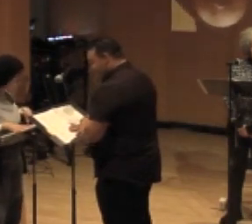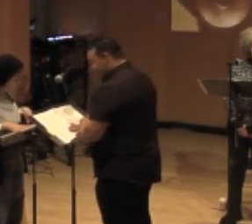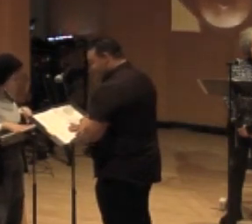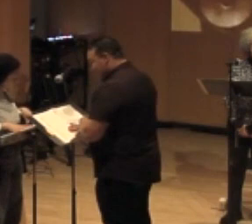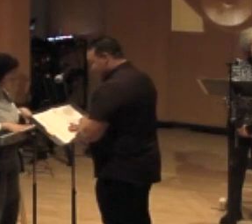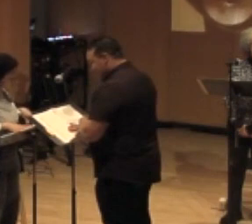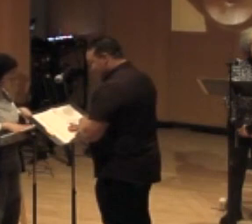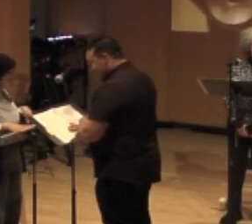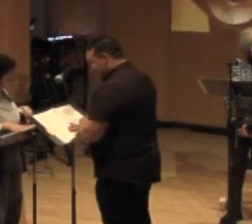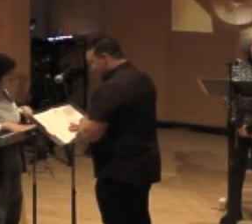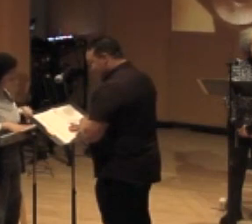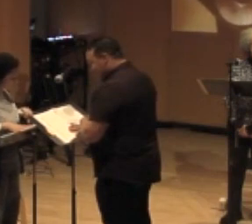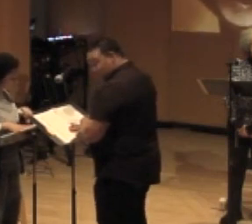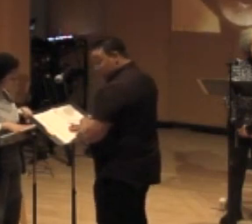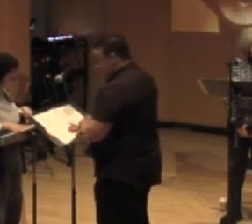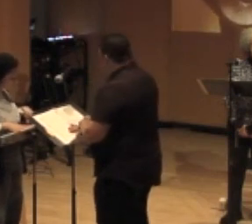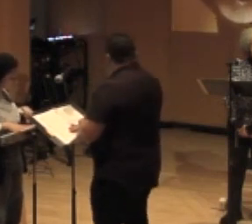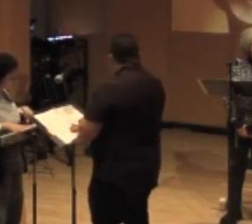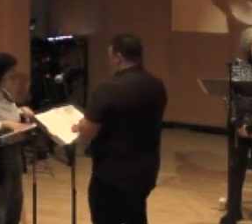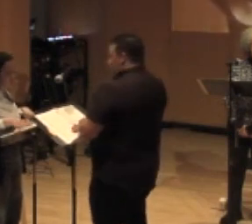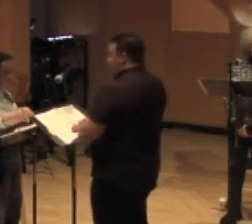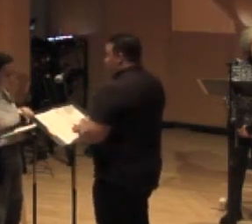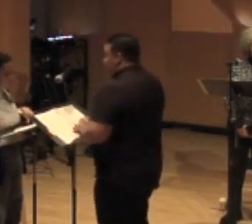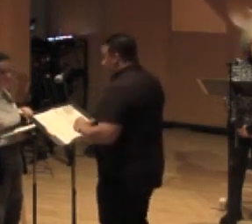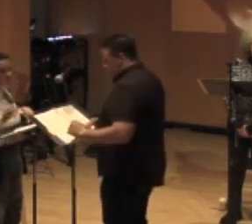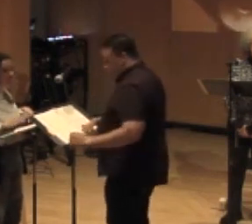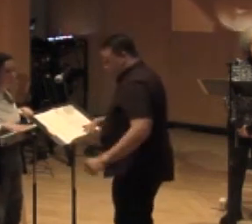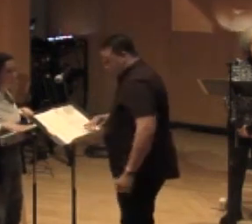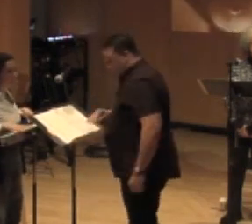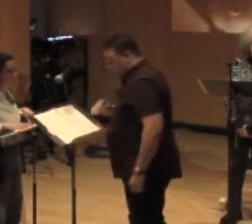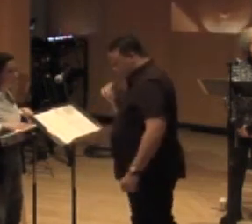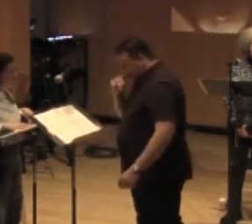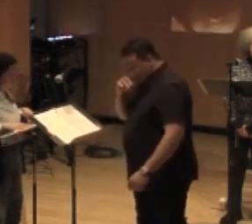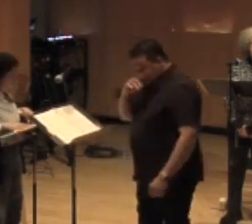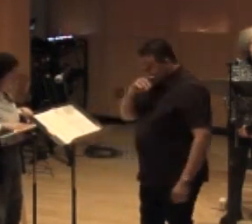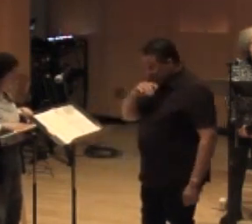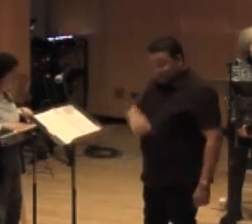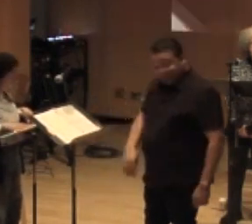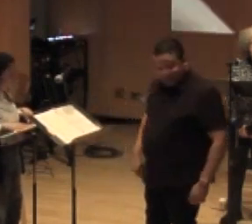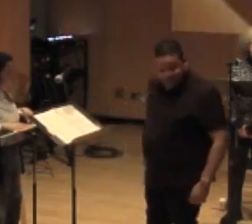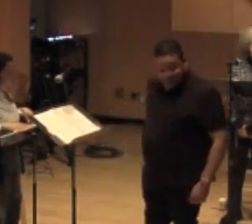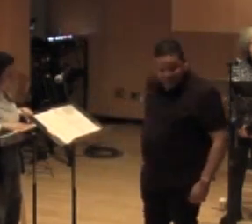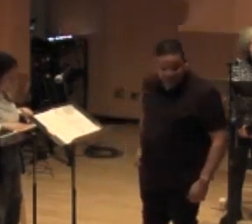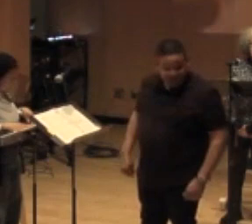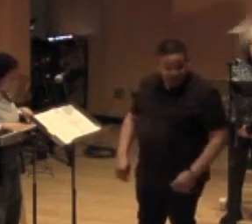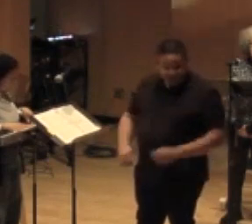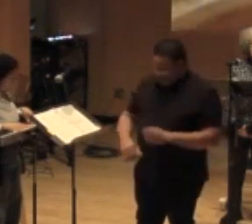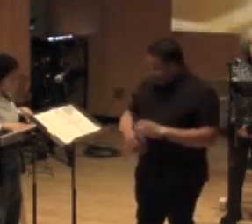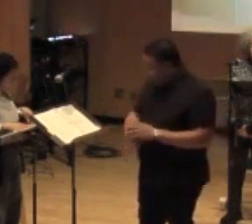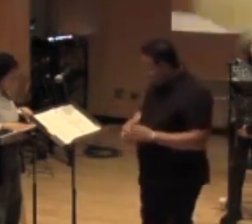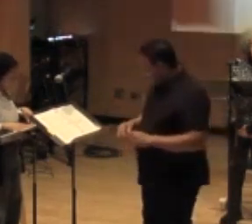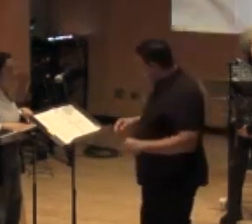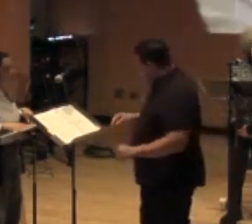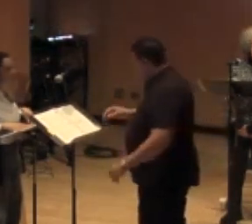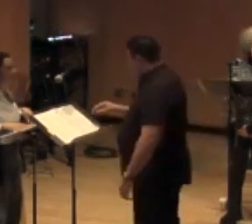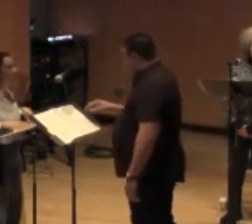the afternoon but she didn't say exactly when she'd be here just that it would be in the afternoon yeah that I should